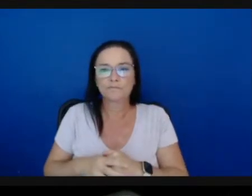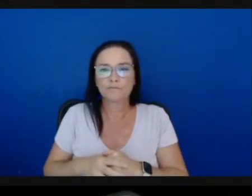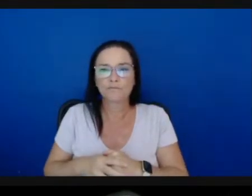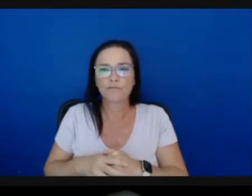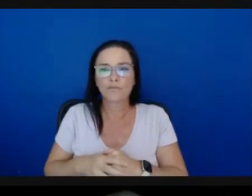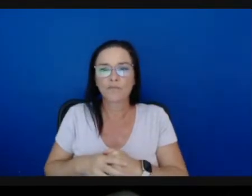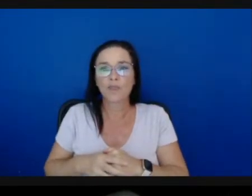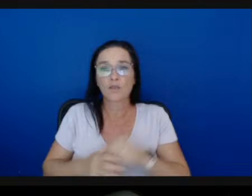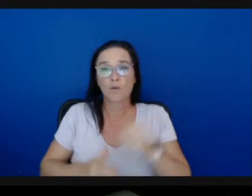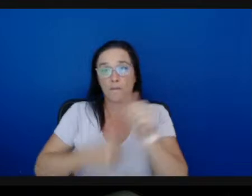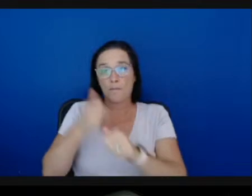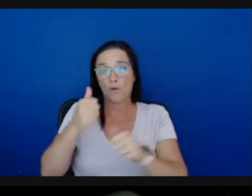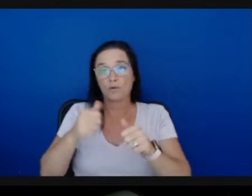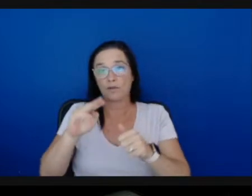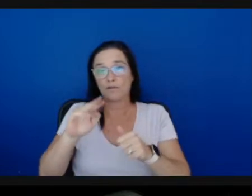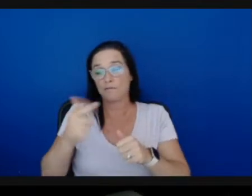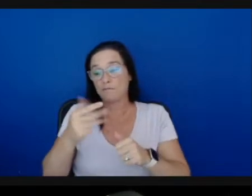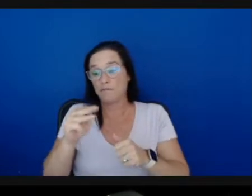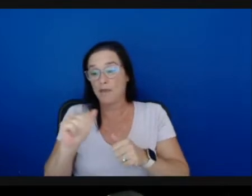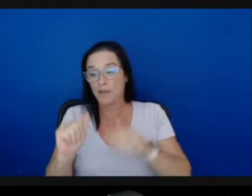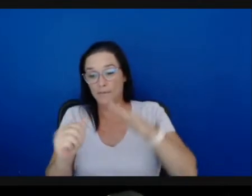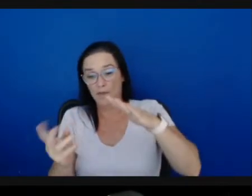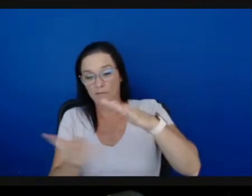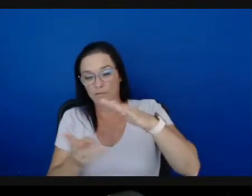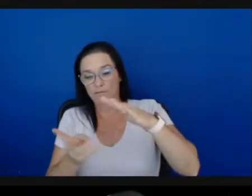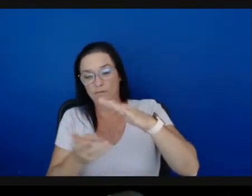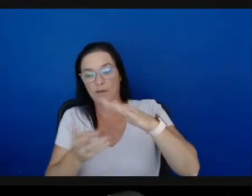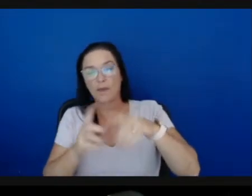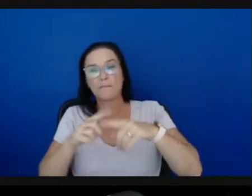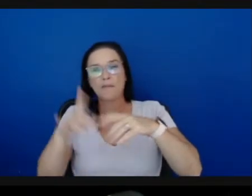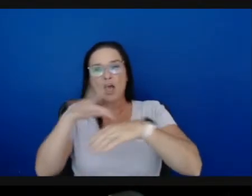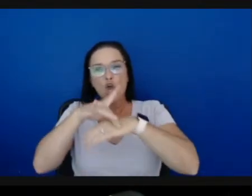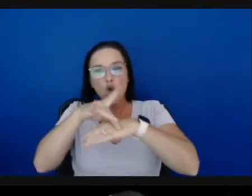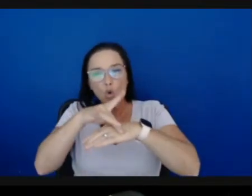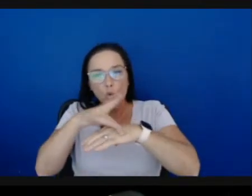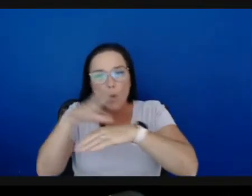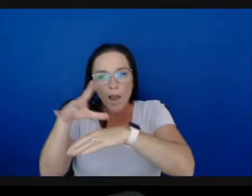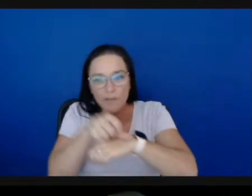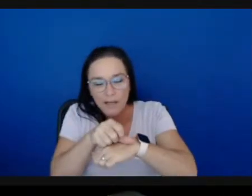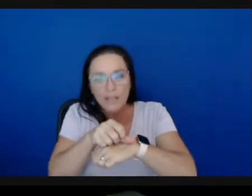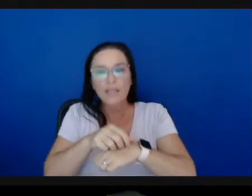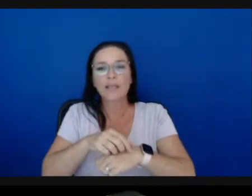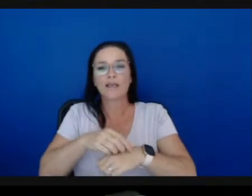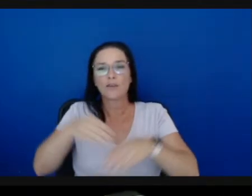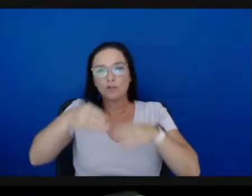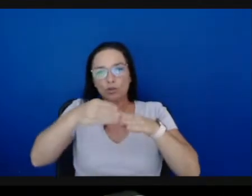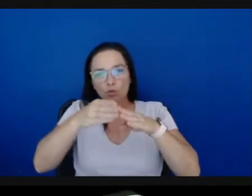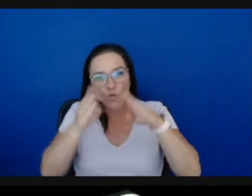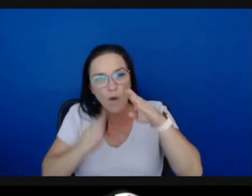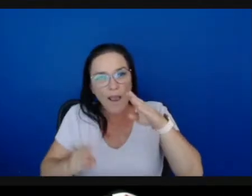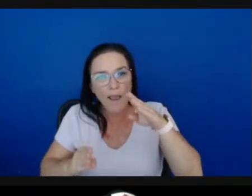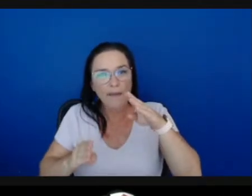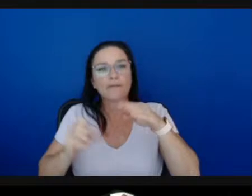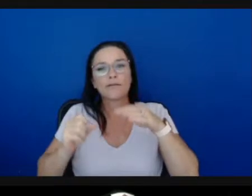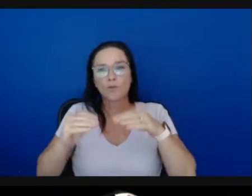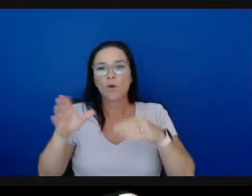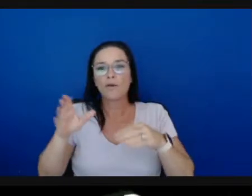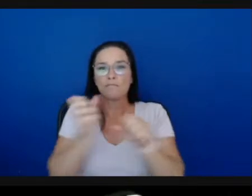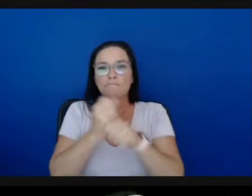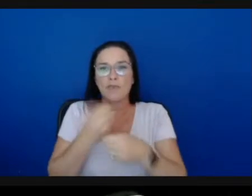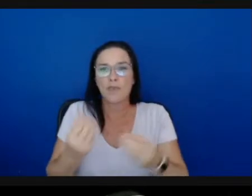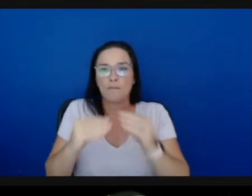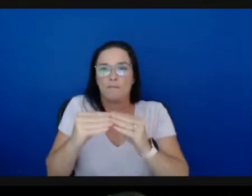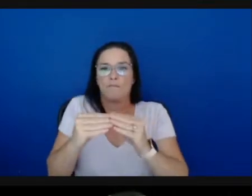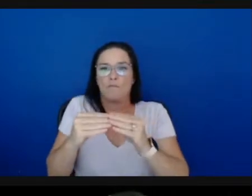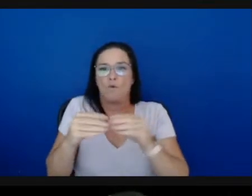magma has been injected already, but it can, there's gravity, there's a big crack, the crack's moving, the ground's moving. So there could be more space created, and that can allow the magma